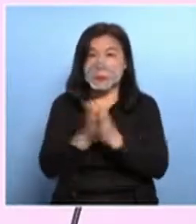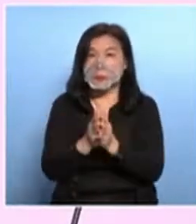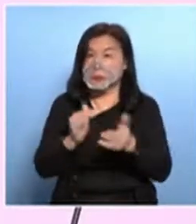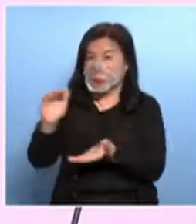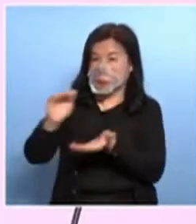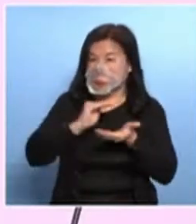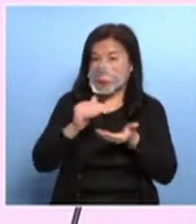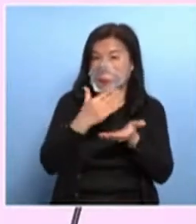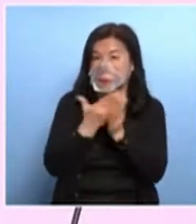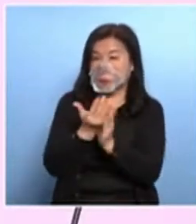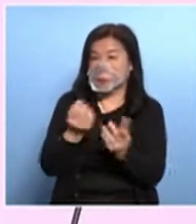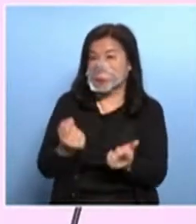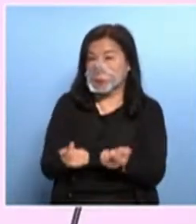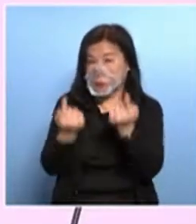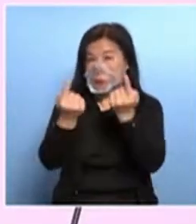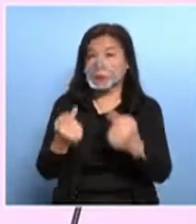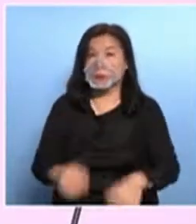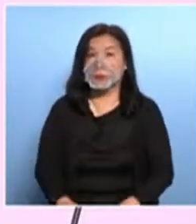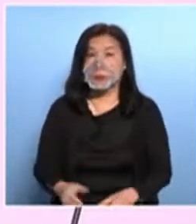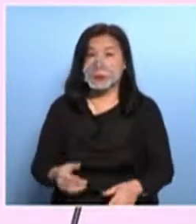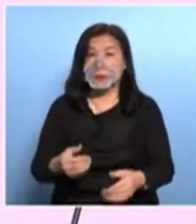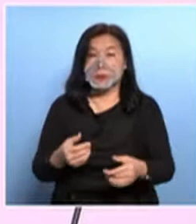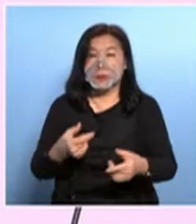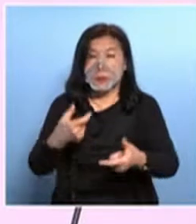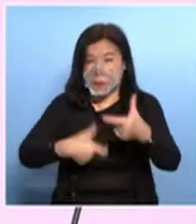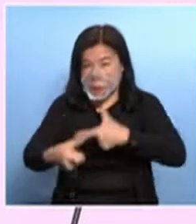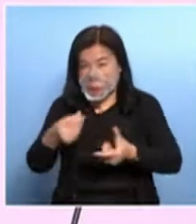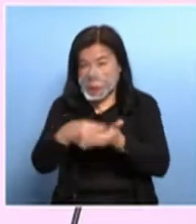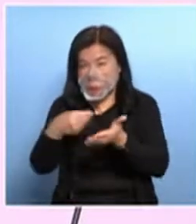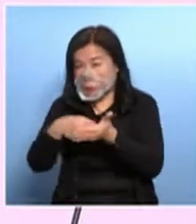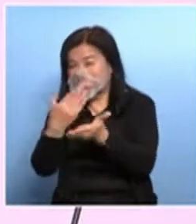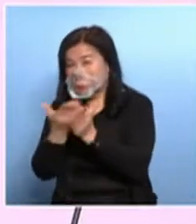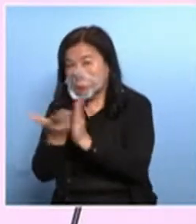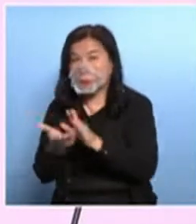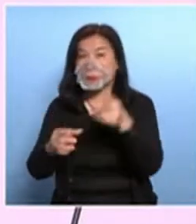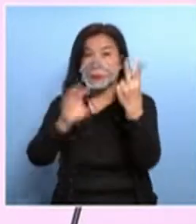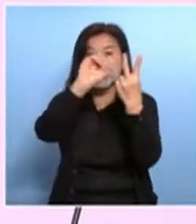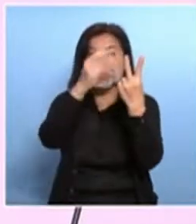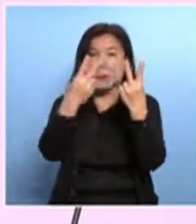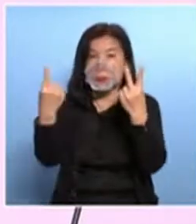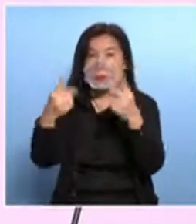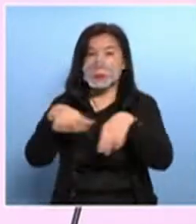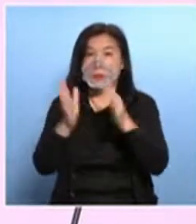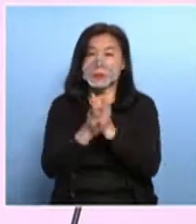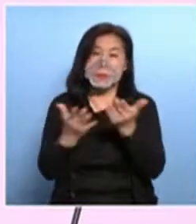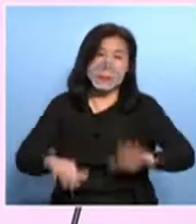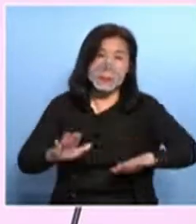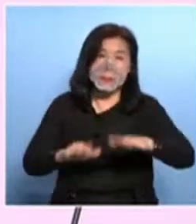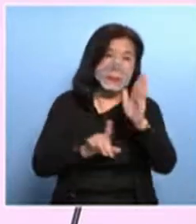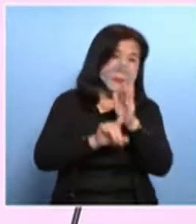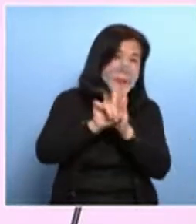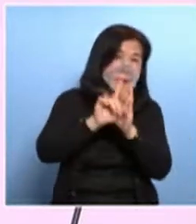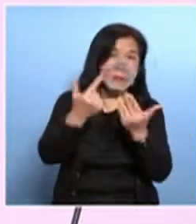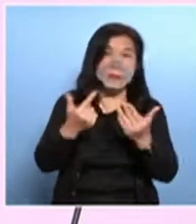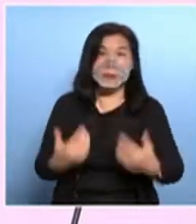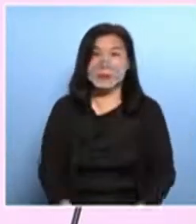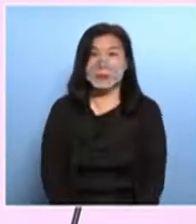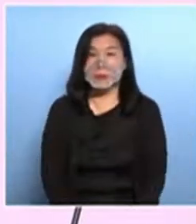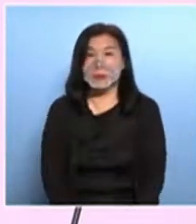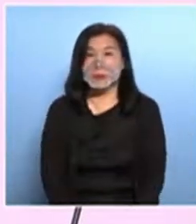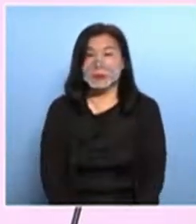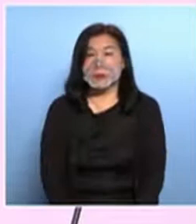the continued recovery of the local economy and the accelerated rise in import prices, consumer price inflation increased progressively in